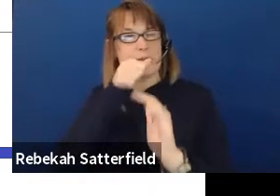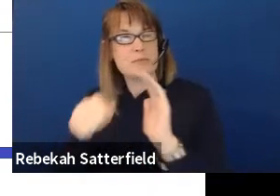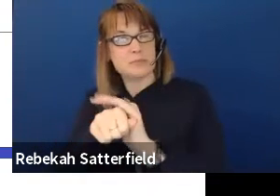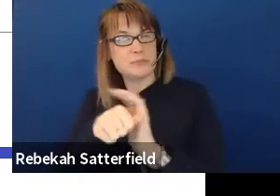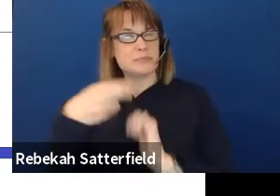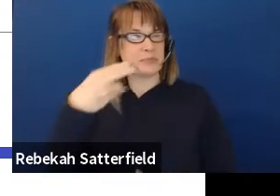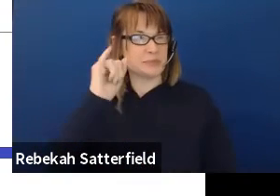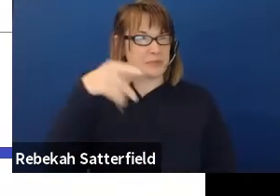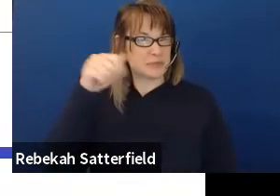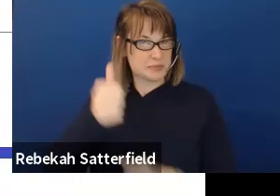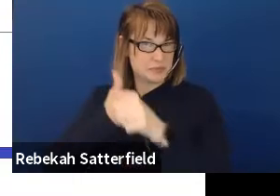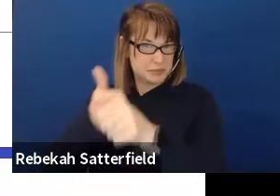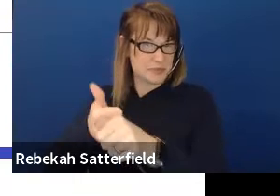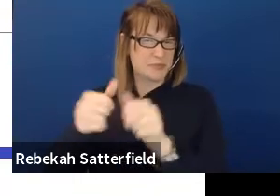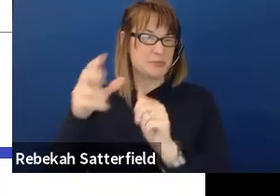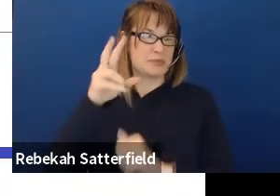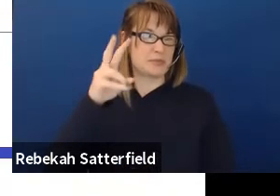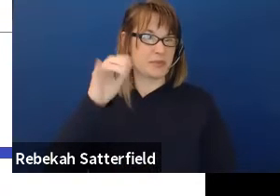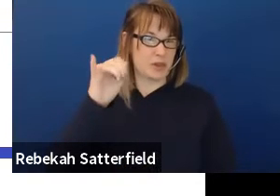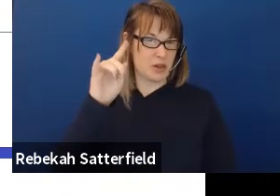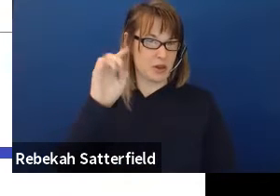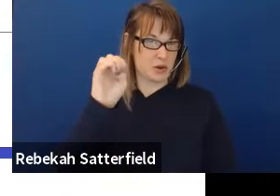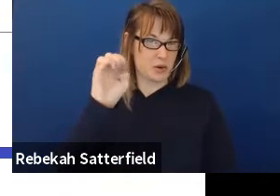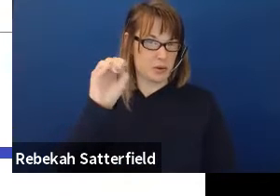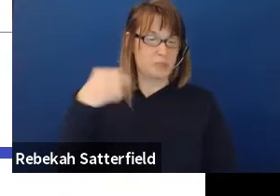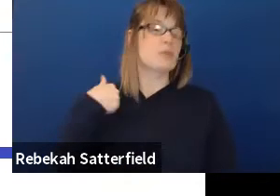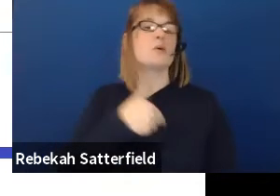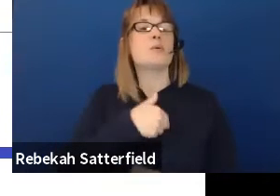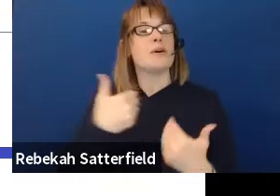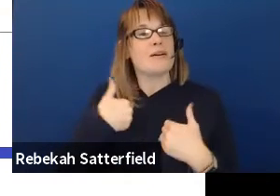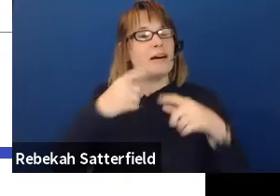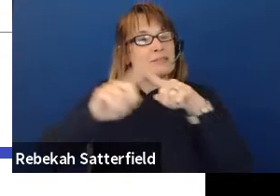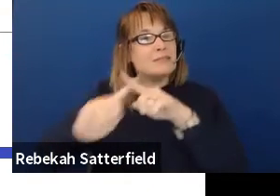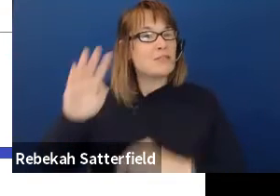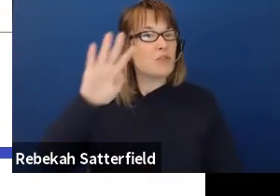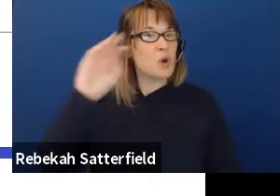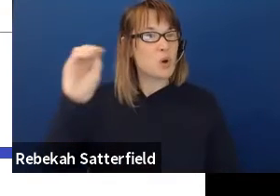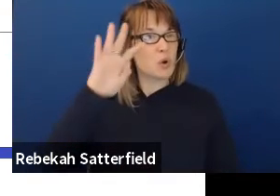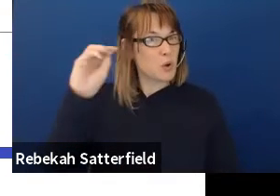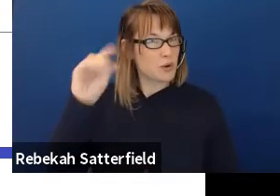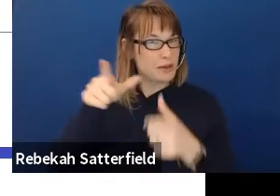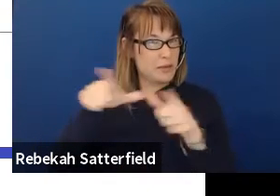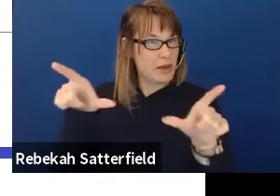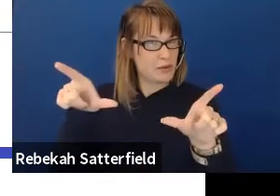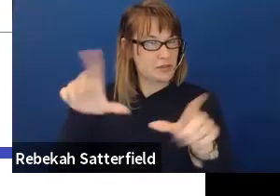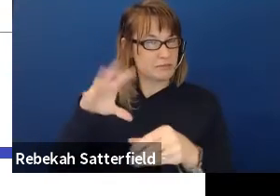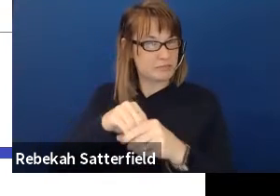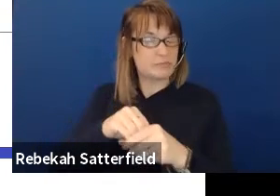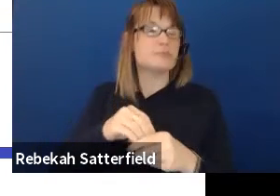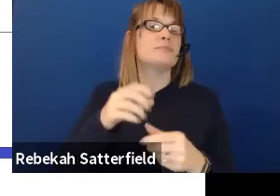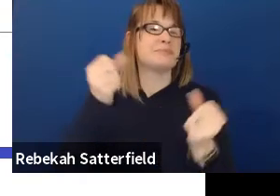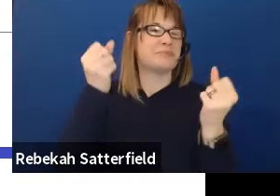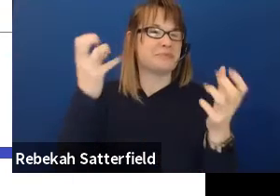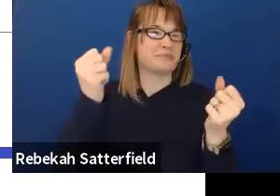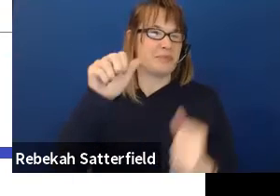HIPAA-compliant video. We currently offer this in 40 languages, including American Sign